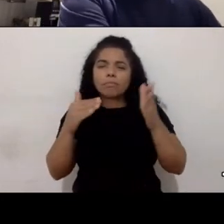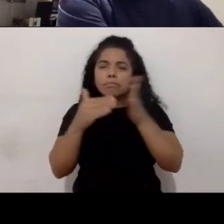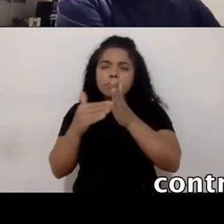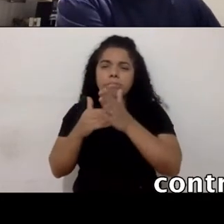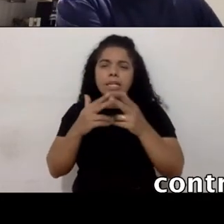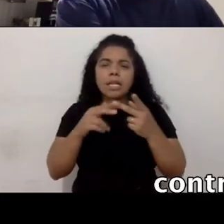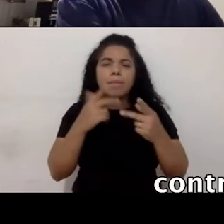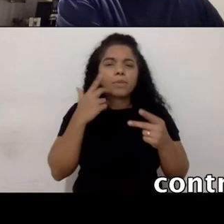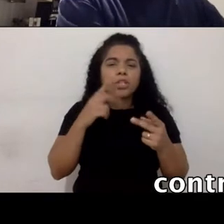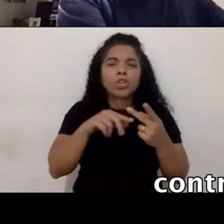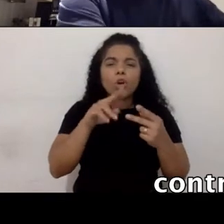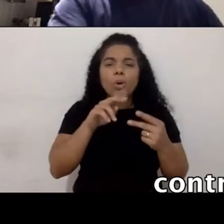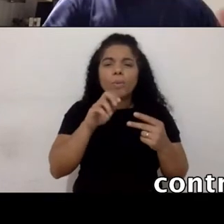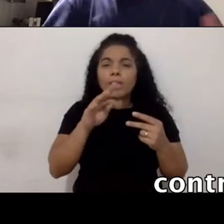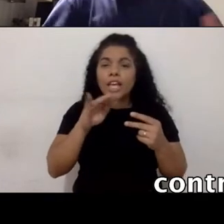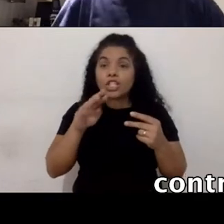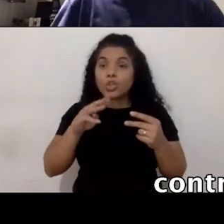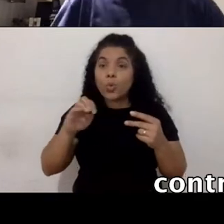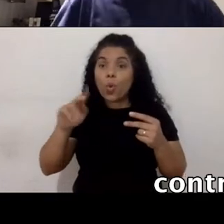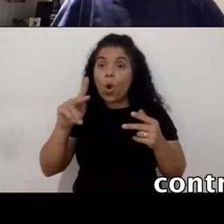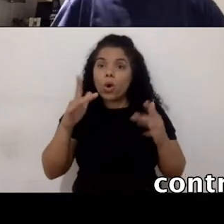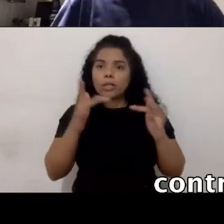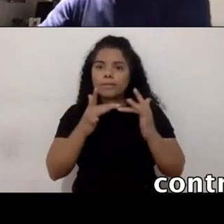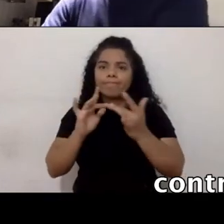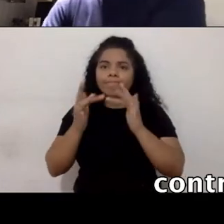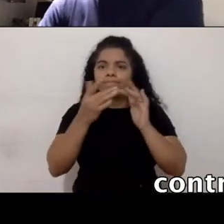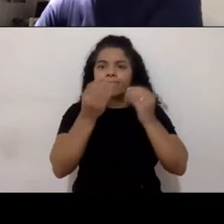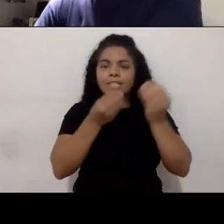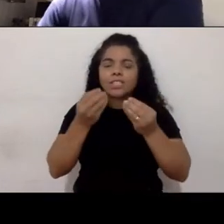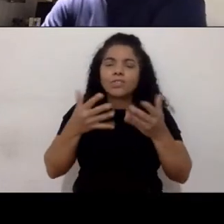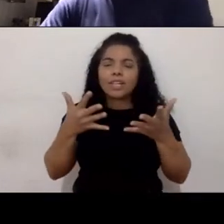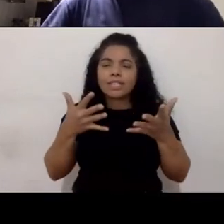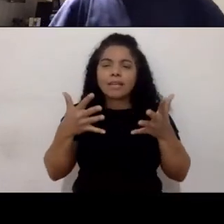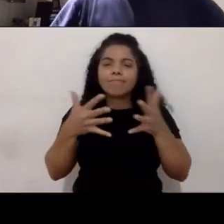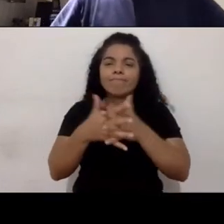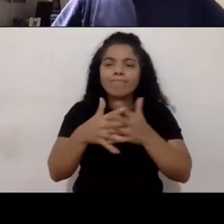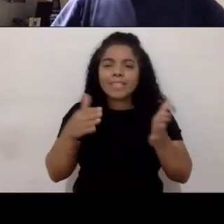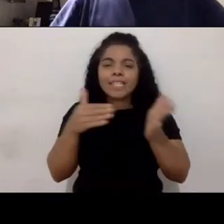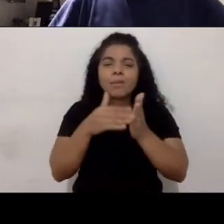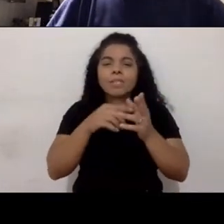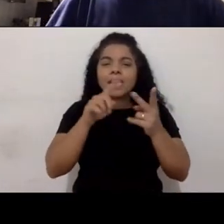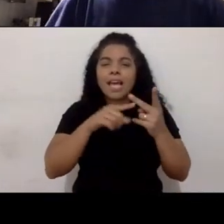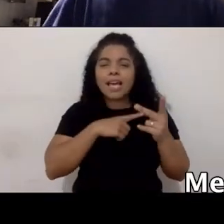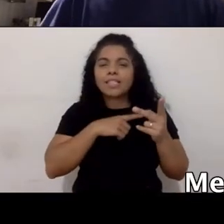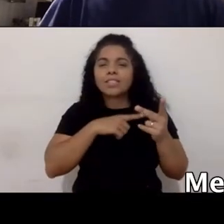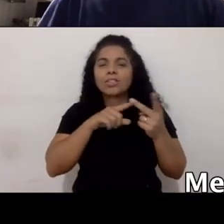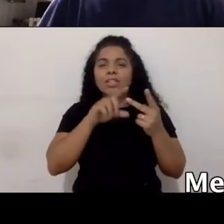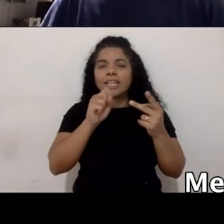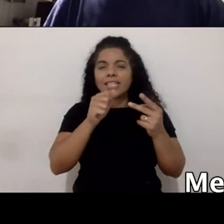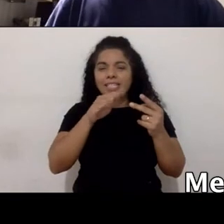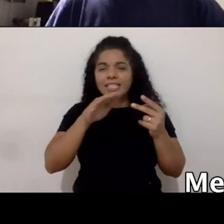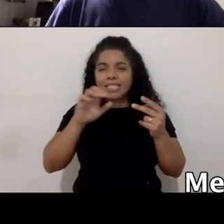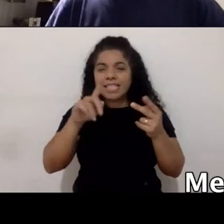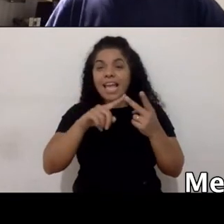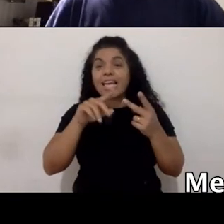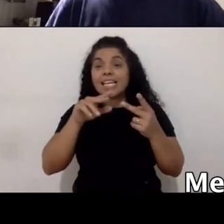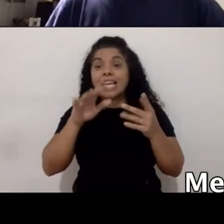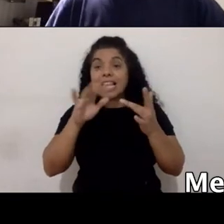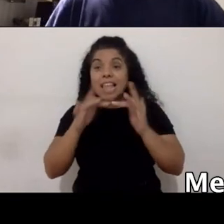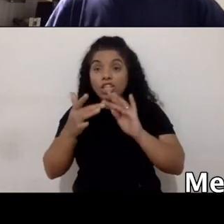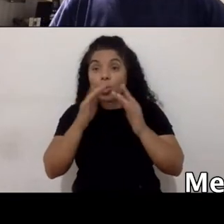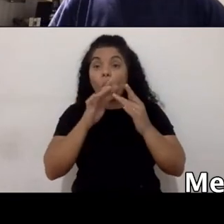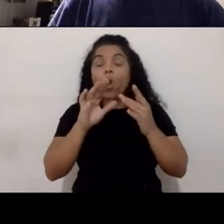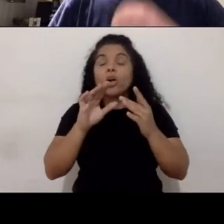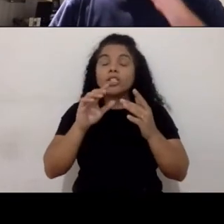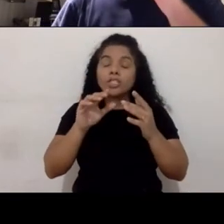networking versus stacks for databases versus stacks for other things, because, well, that's probably where our team is structured, right? So we're going to reflect the team structure when we